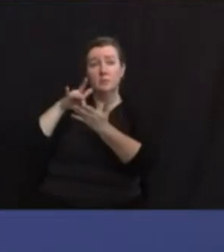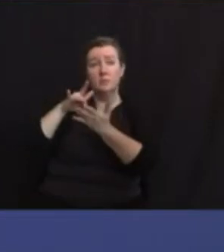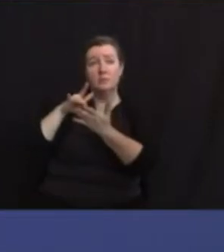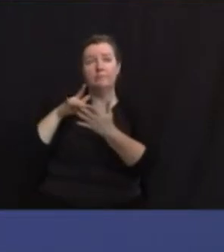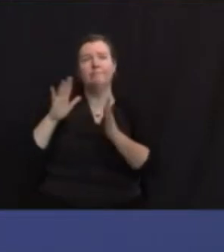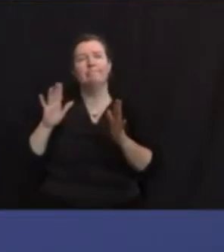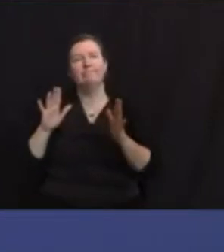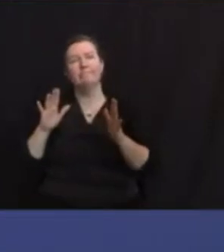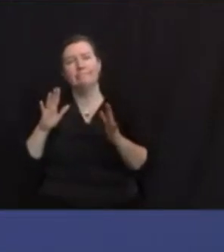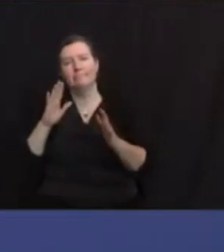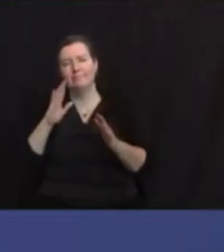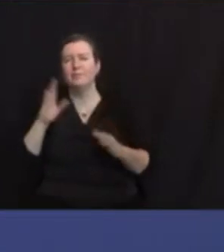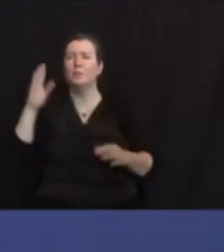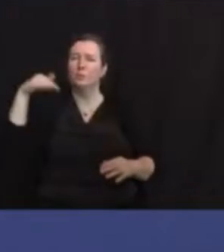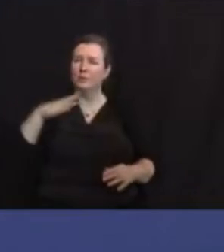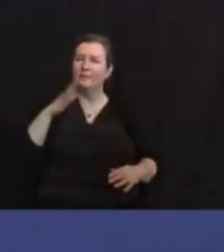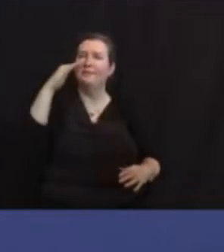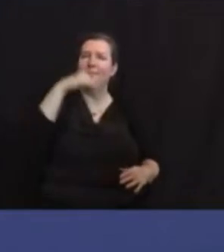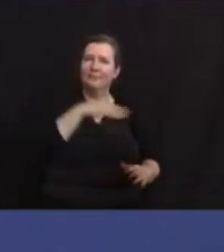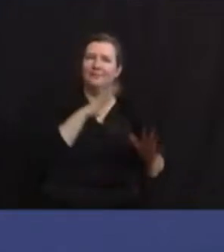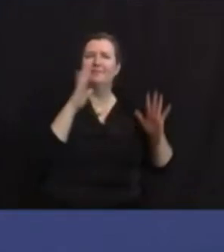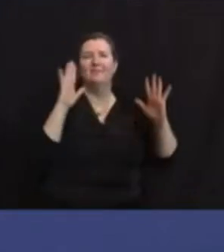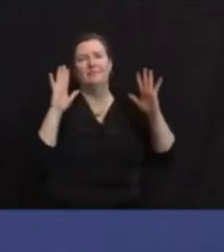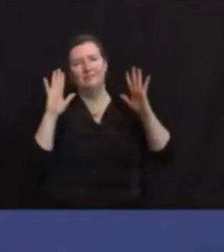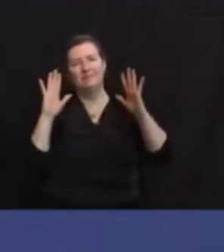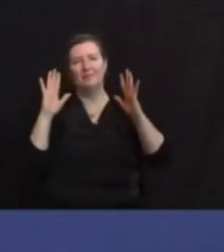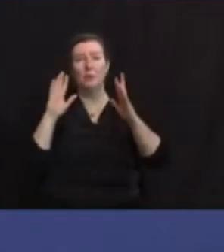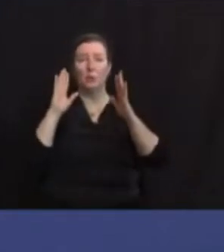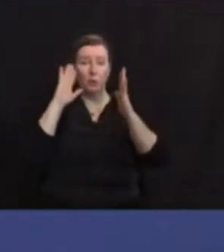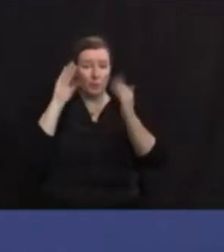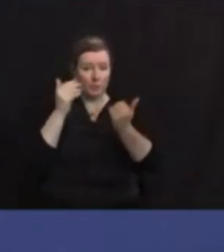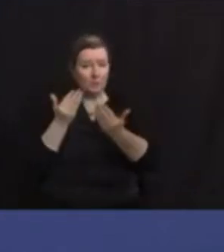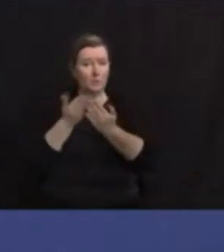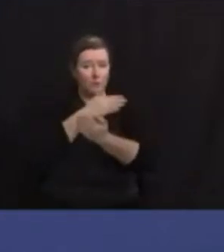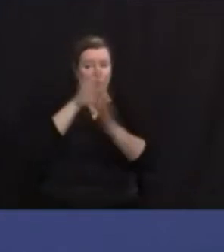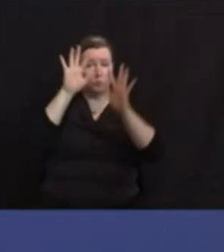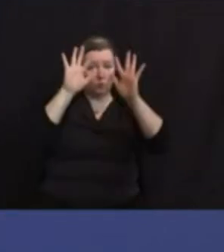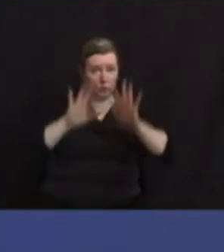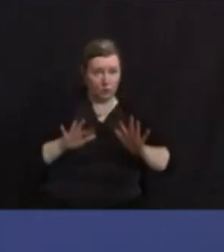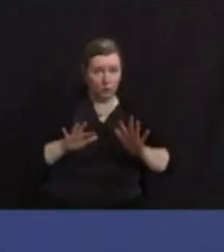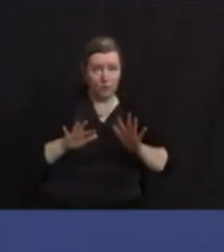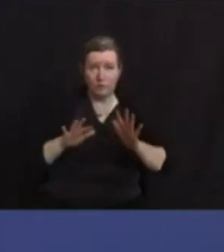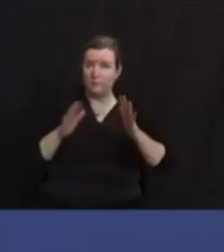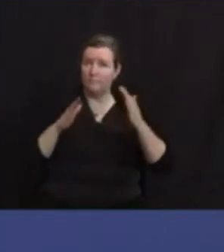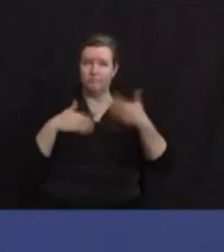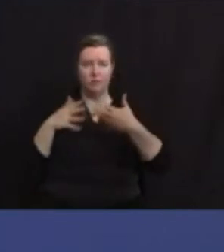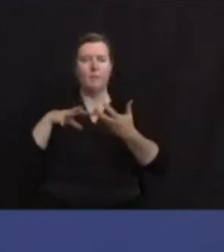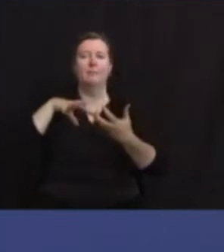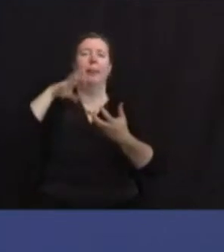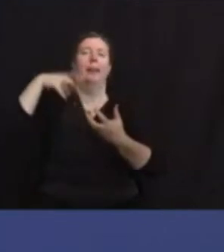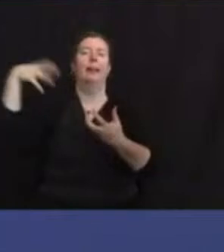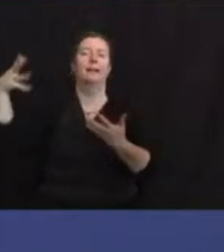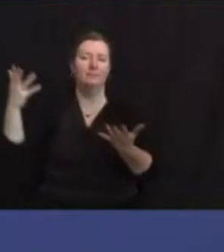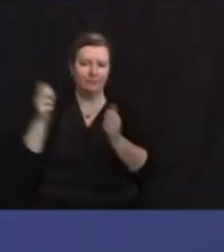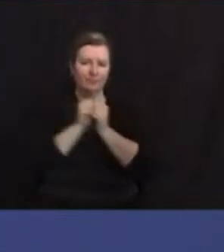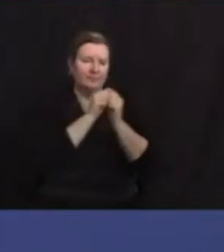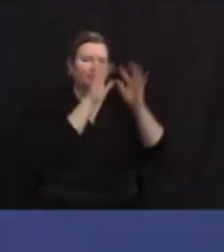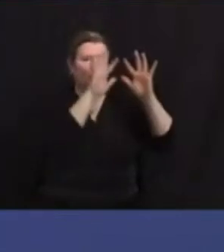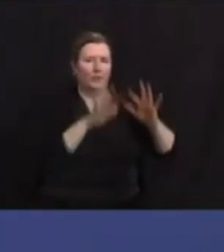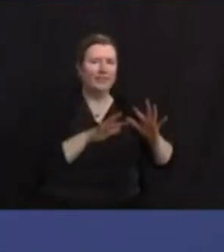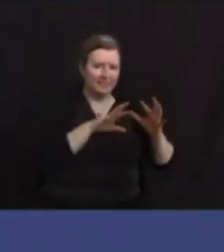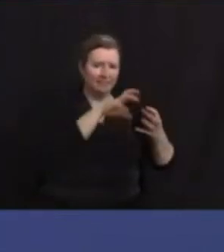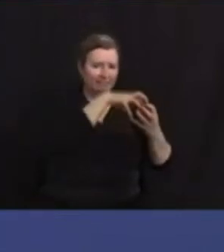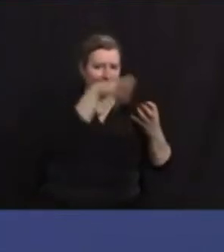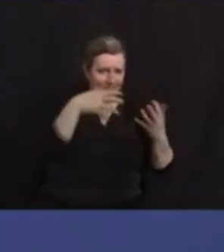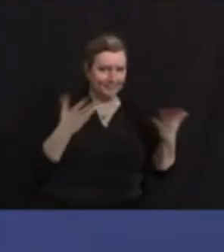begin pre-storm on Sunday when the storm started making appointments with folks. That'll begin to happen in waves, I think, as